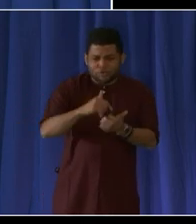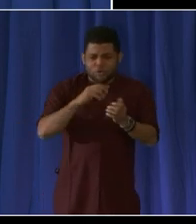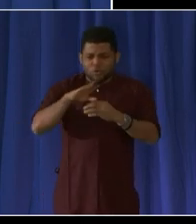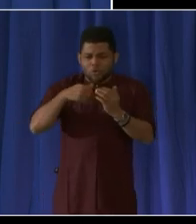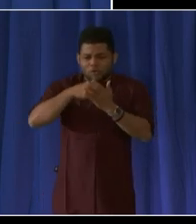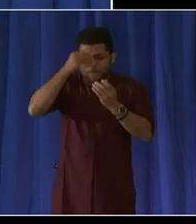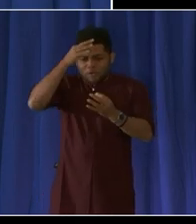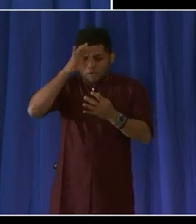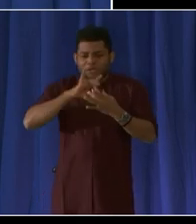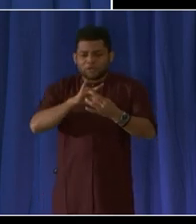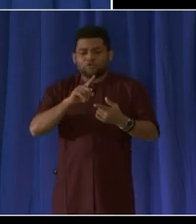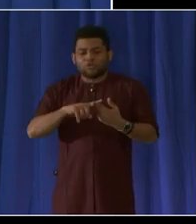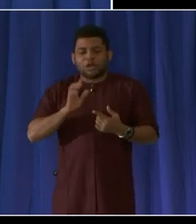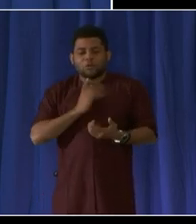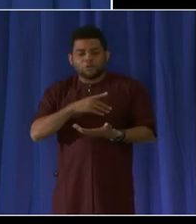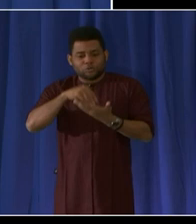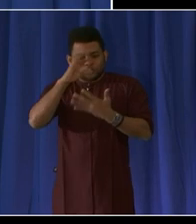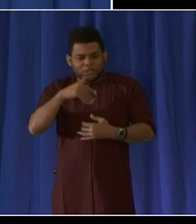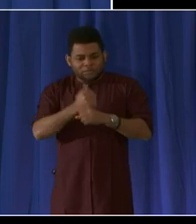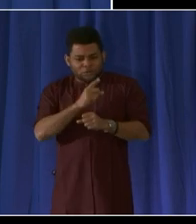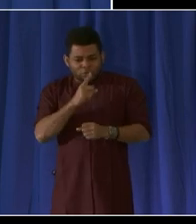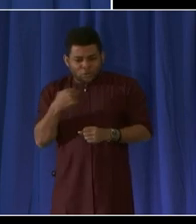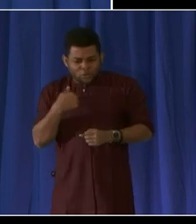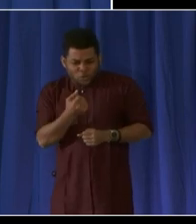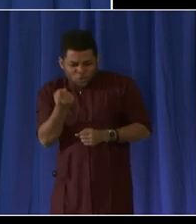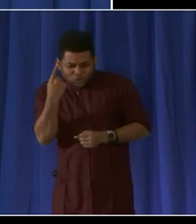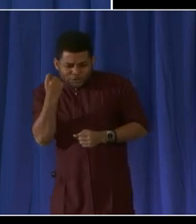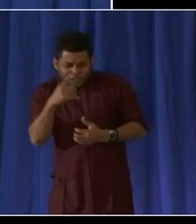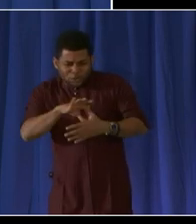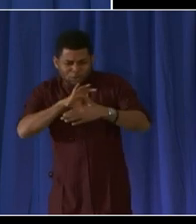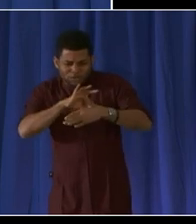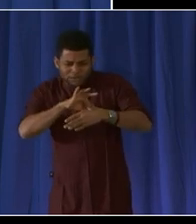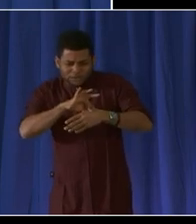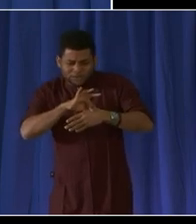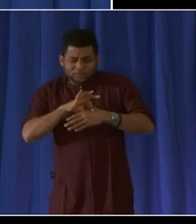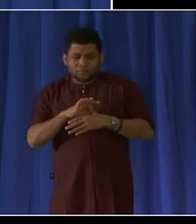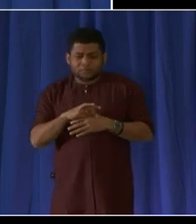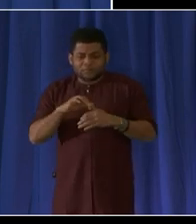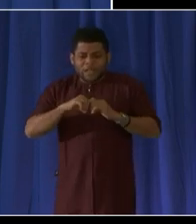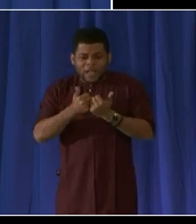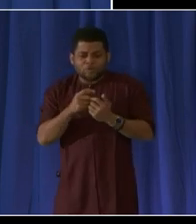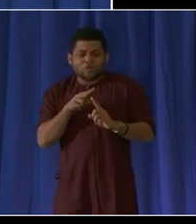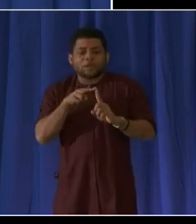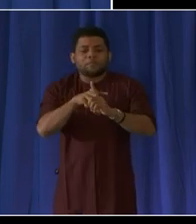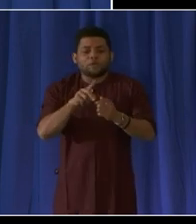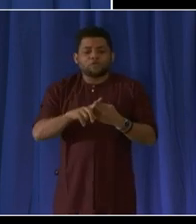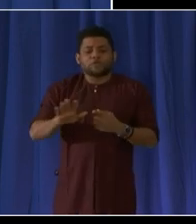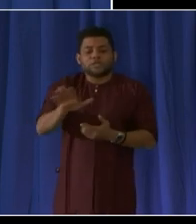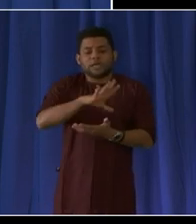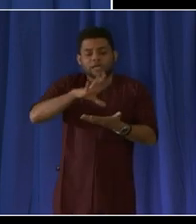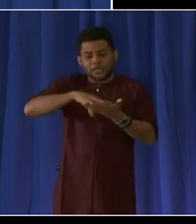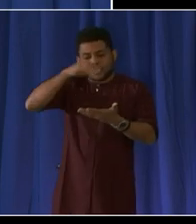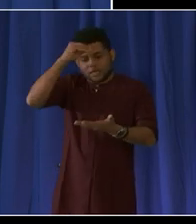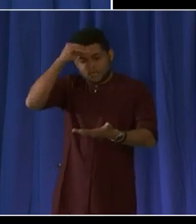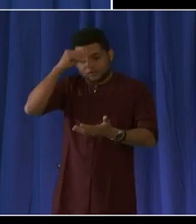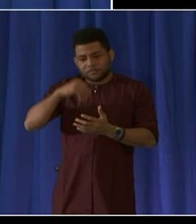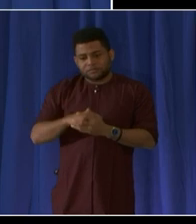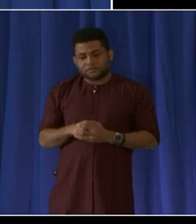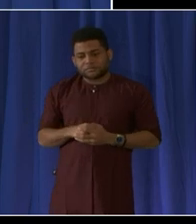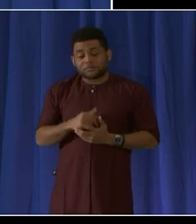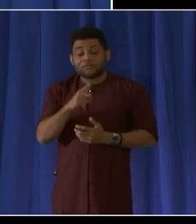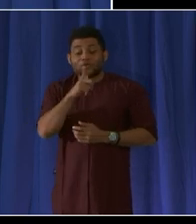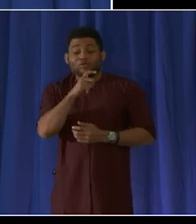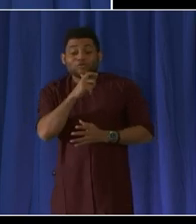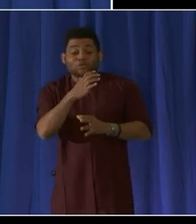in regards to all of our students and their understanding of the content in our curriculum. As we think about who receives this additional